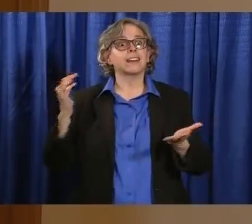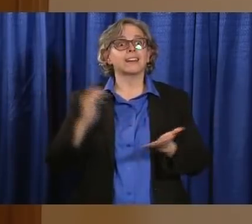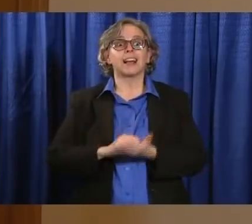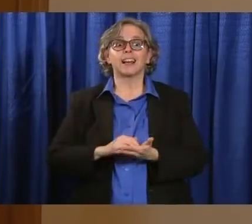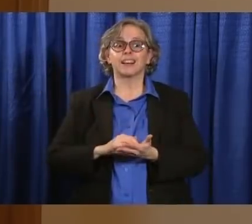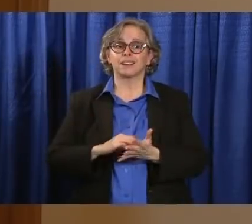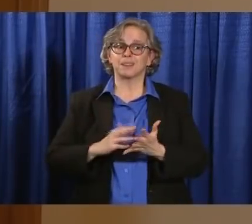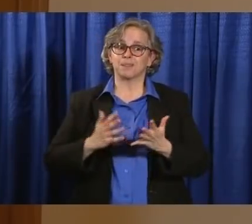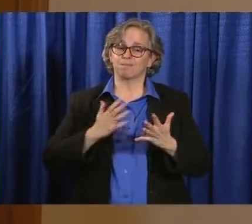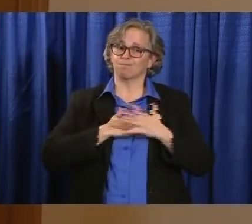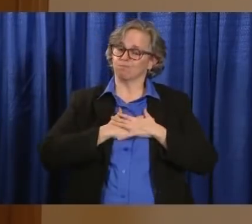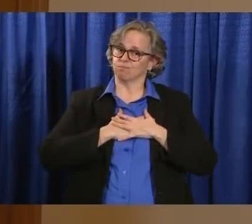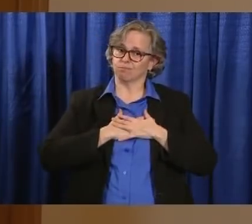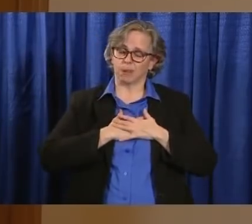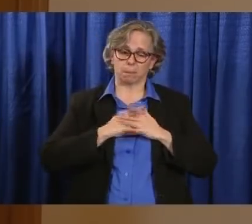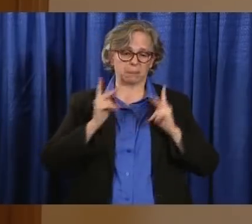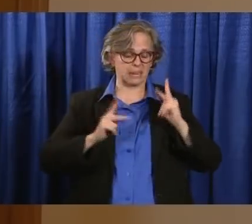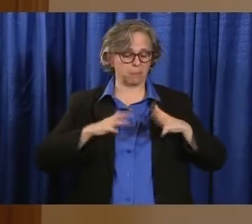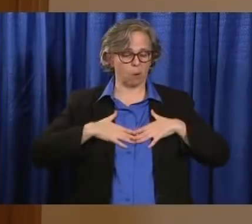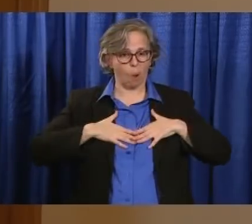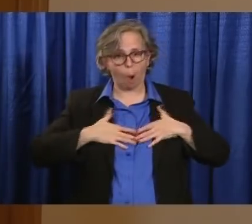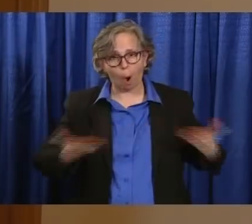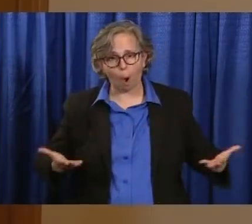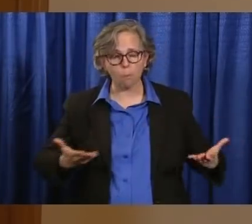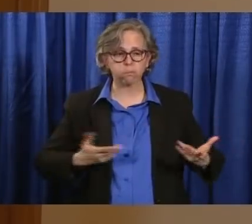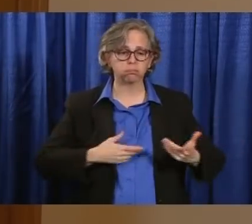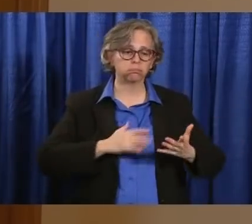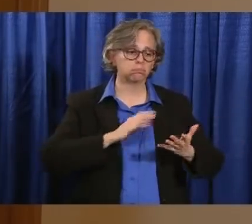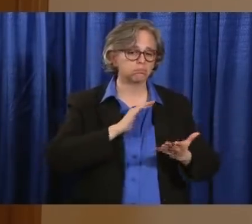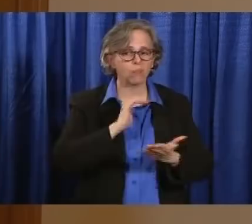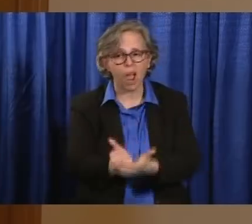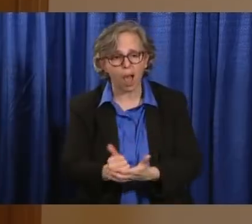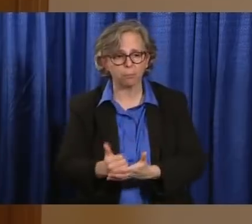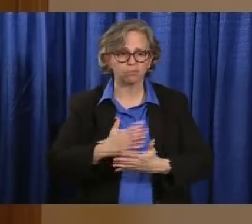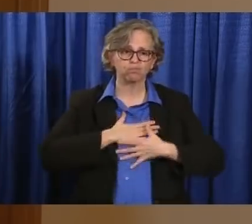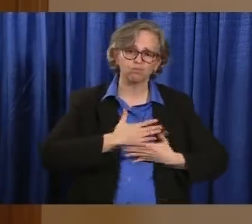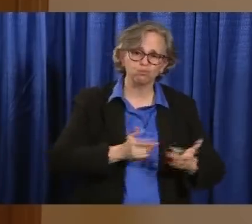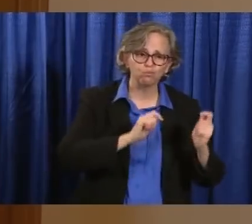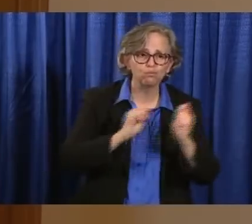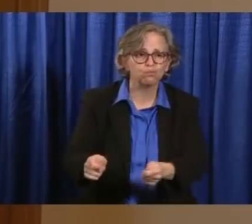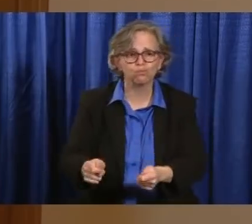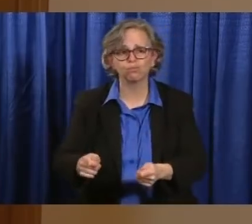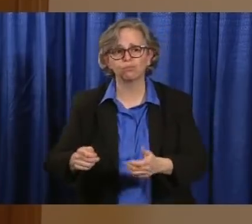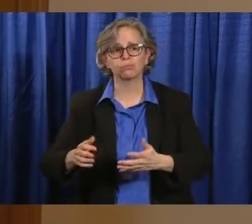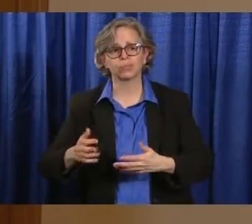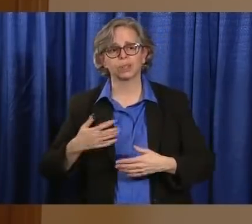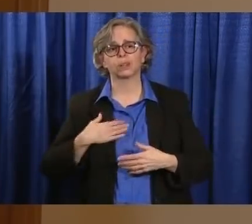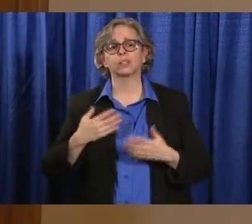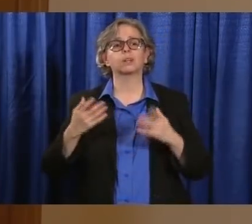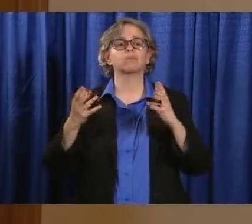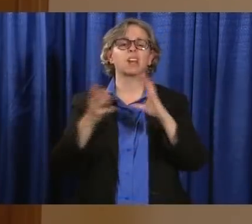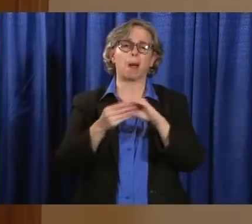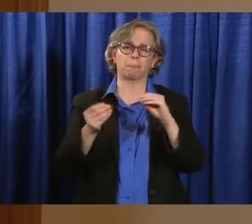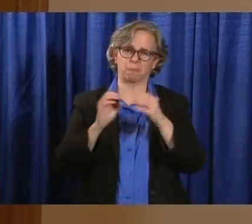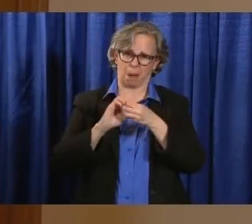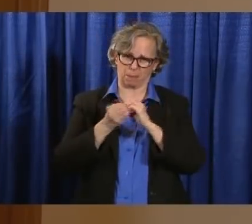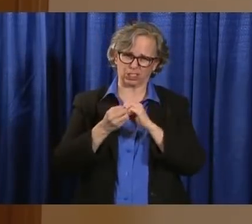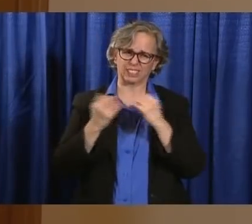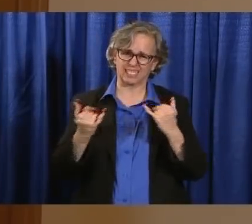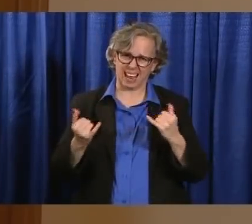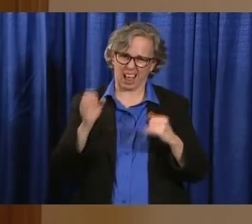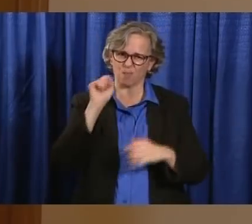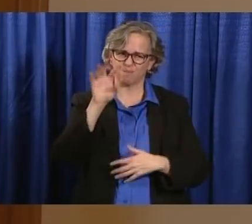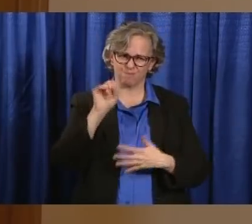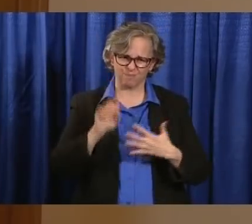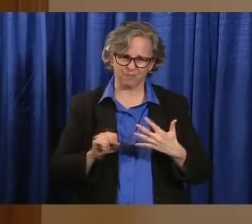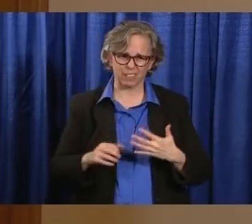thank you for helping us do this. I will start off with our numbers. Today we are